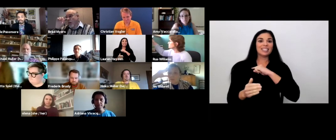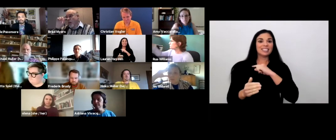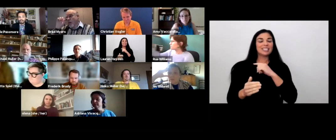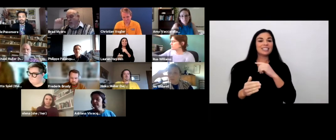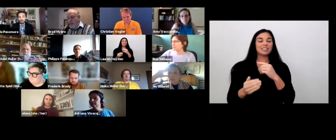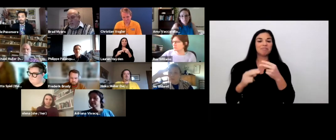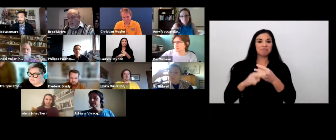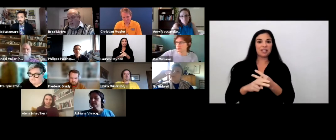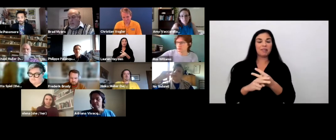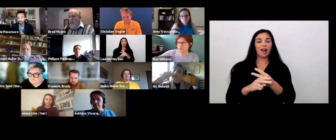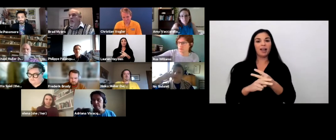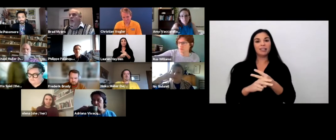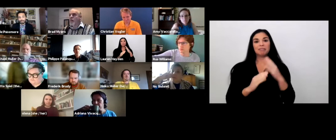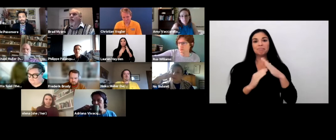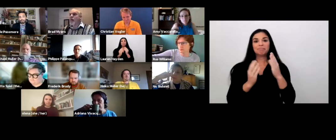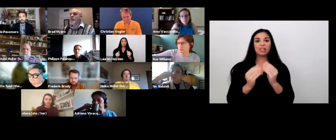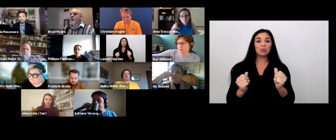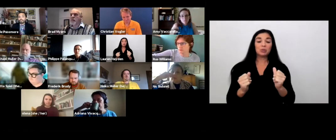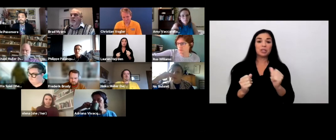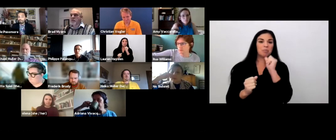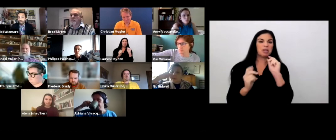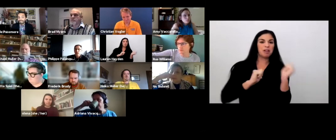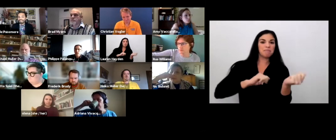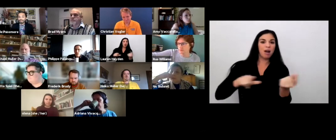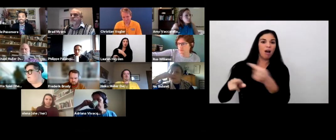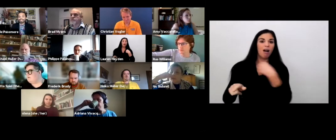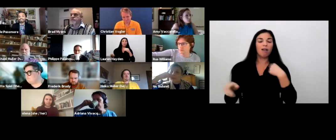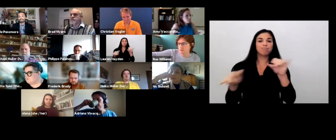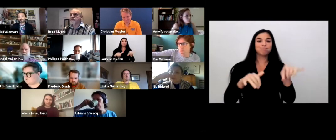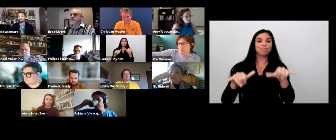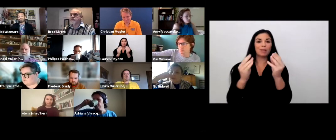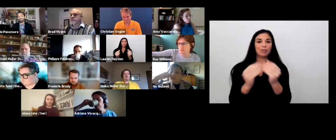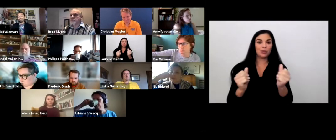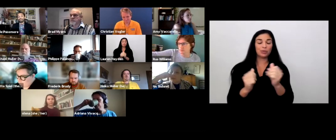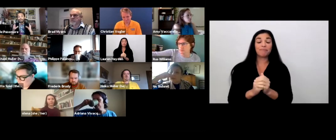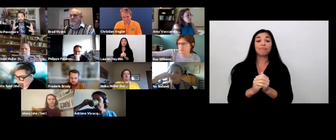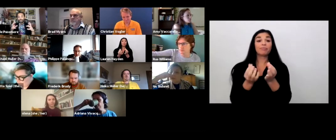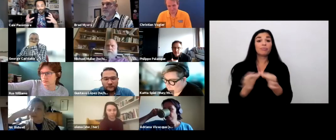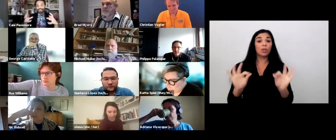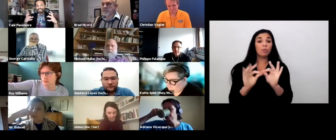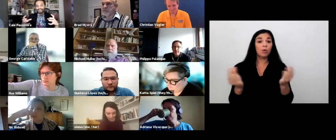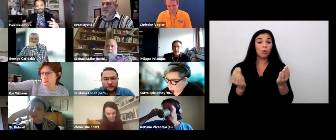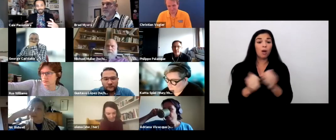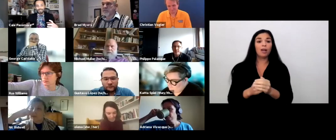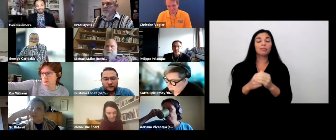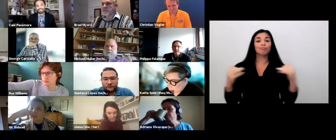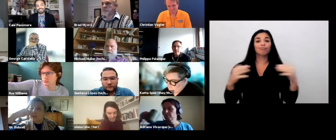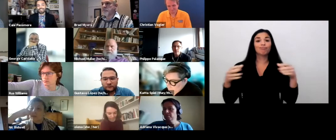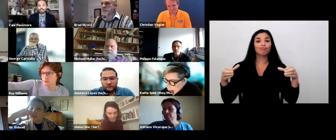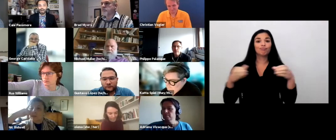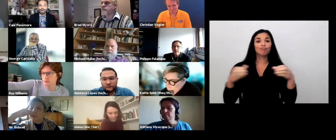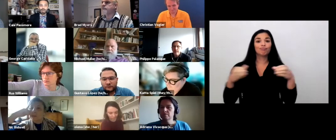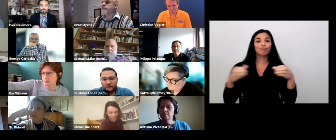solution works for everyone. But what's currently important is coming together to serve all of SIGCHI's